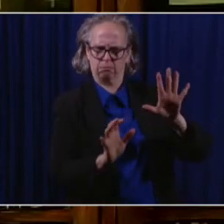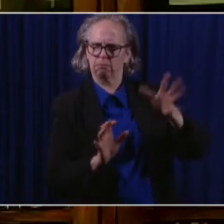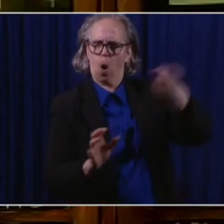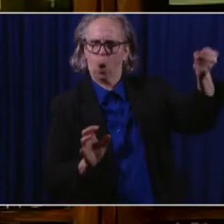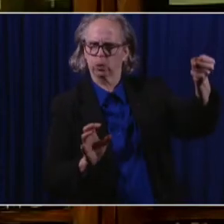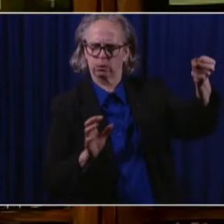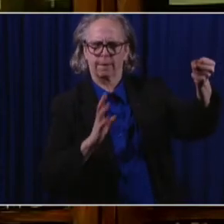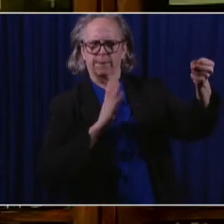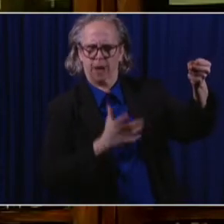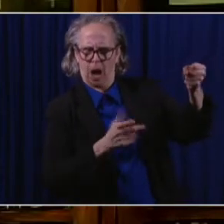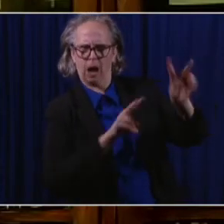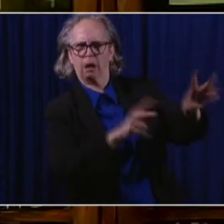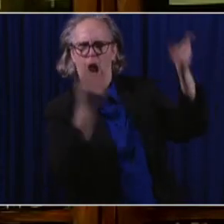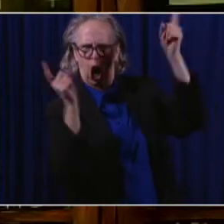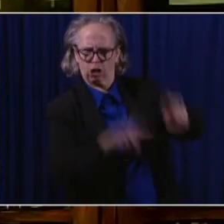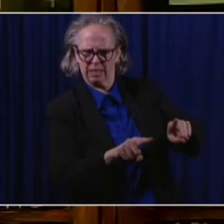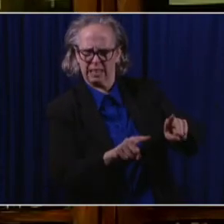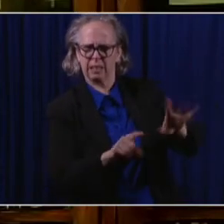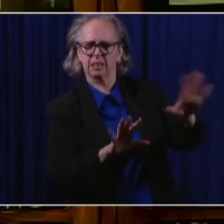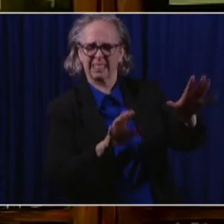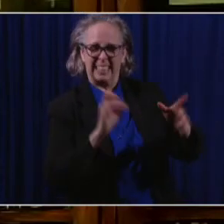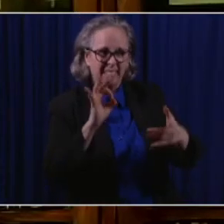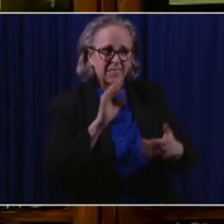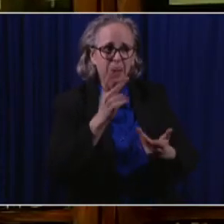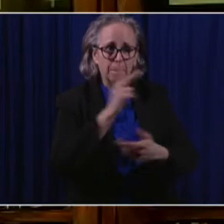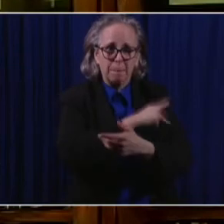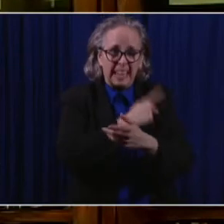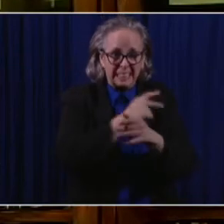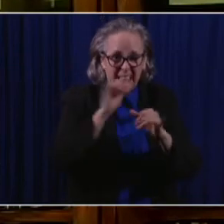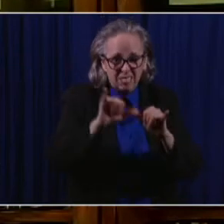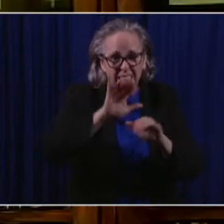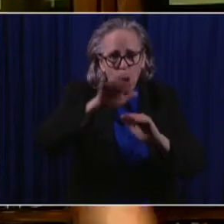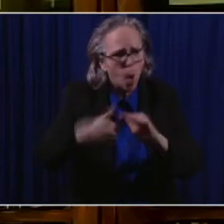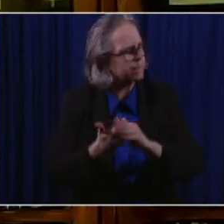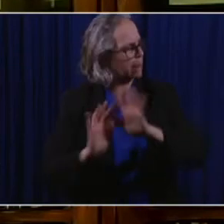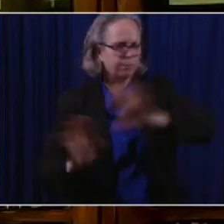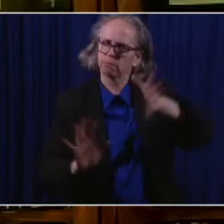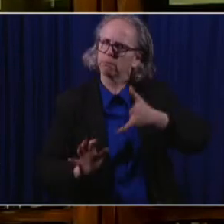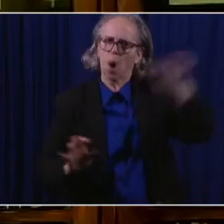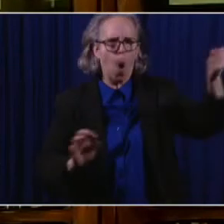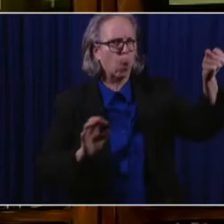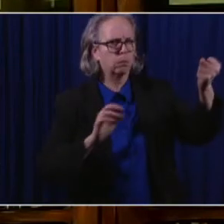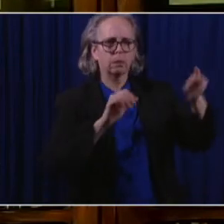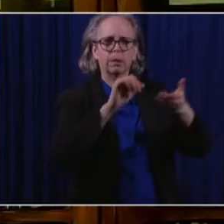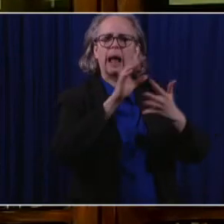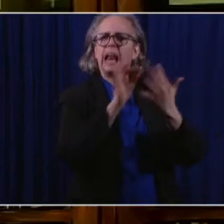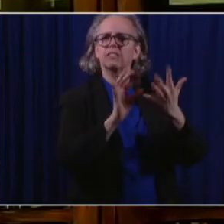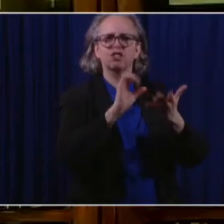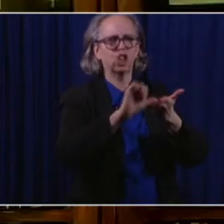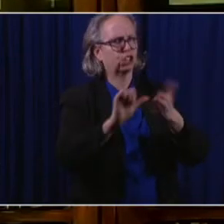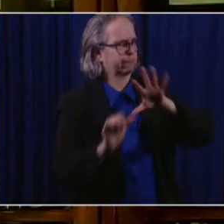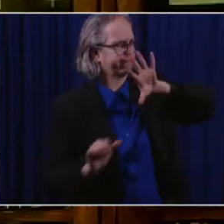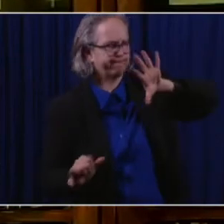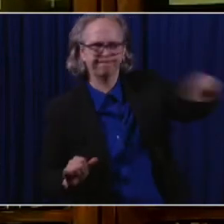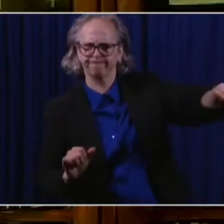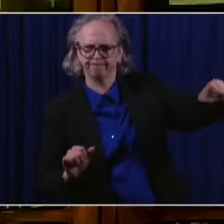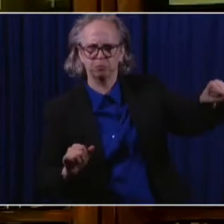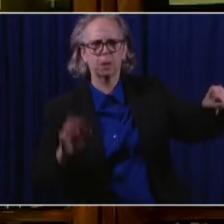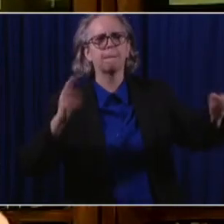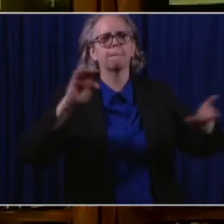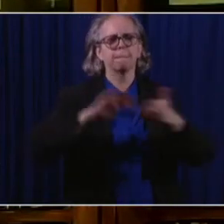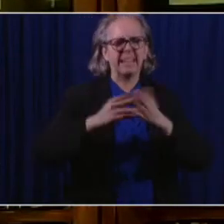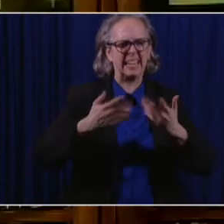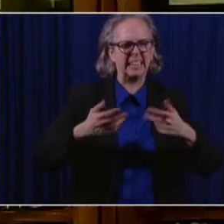night in the hospital in order to free up beds and free up staff. That's 7 out of the 40 plus hospitals. So what we've done is